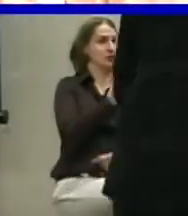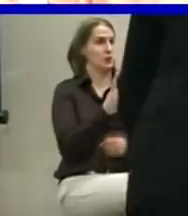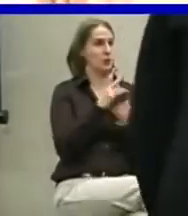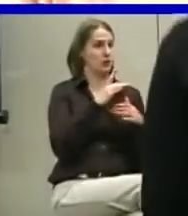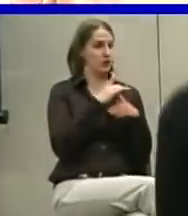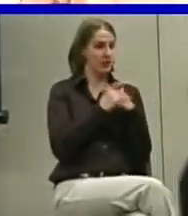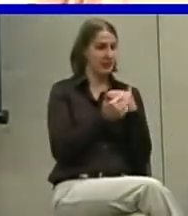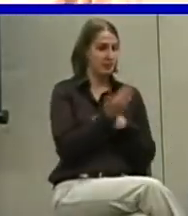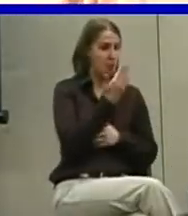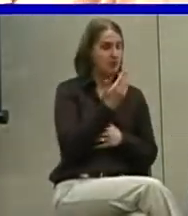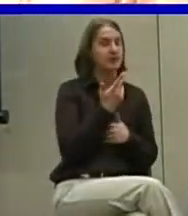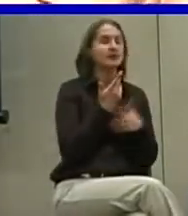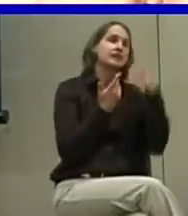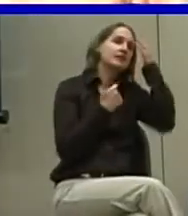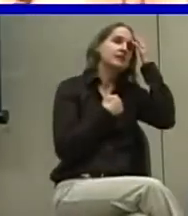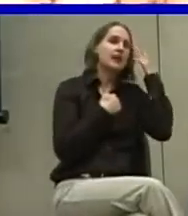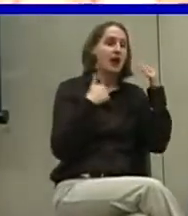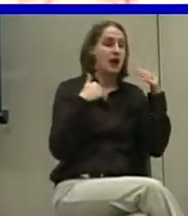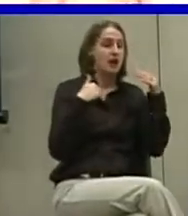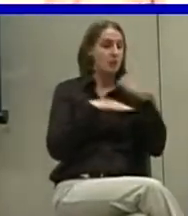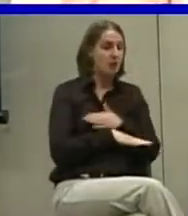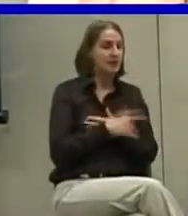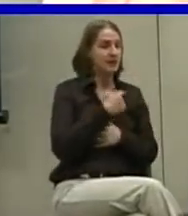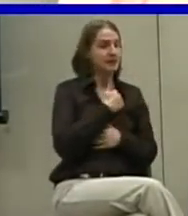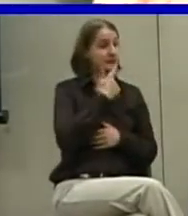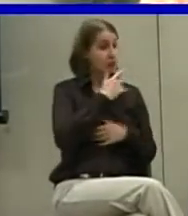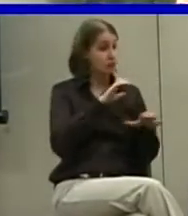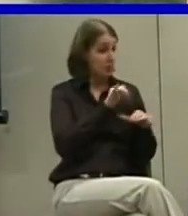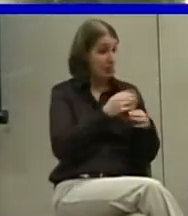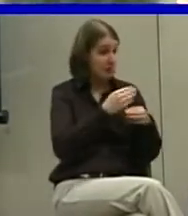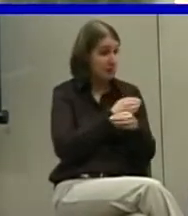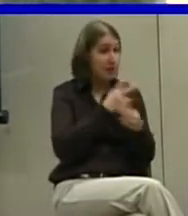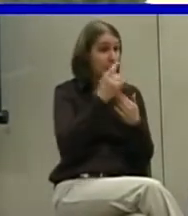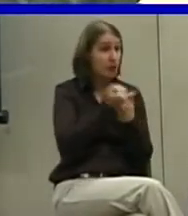say, do this math project.